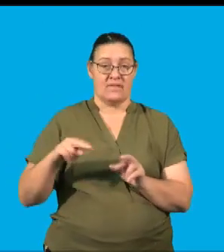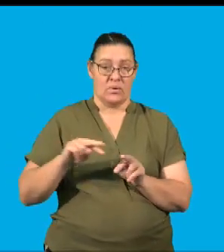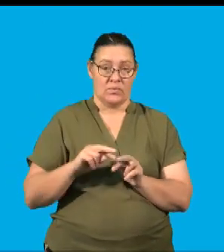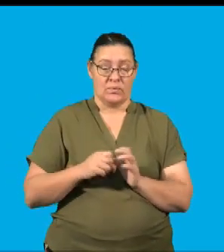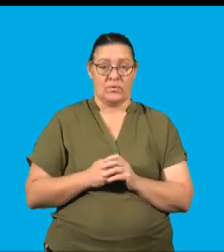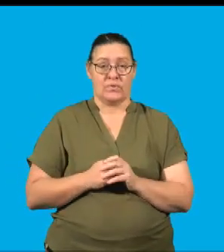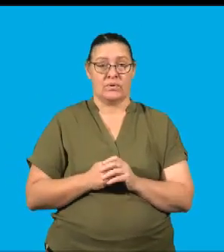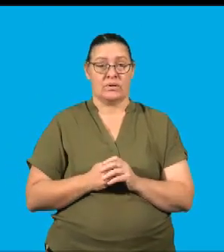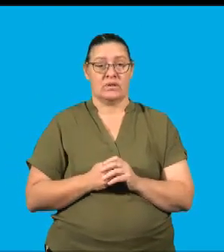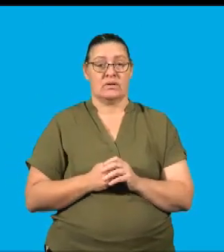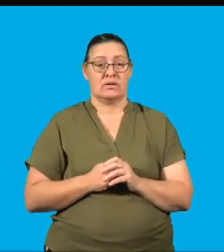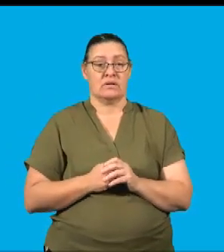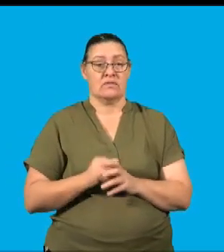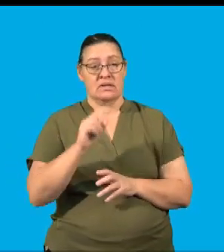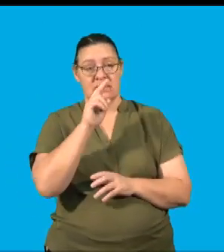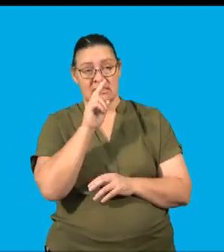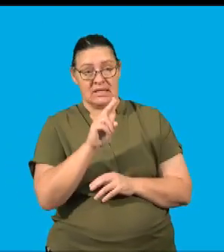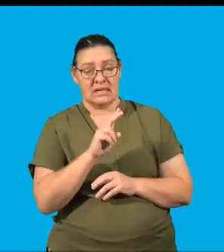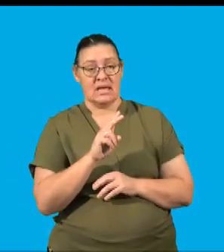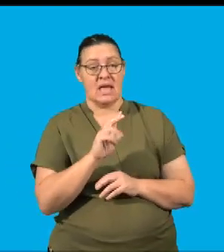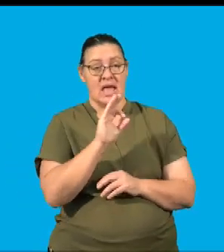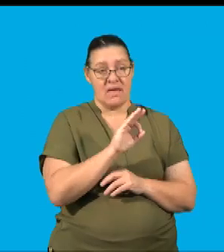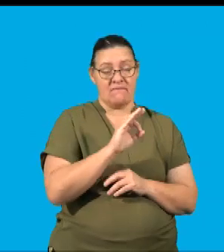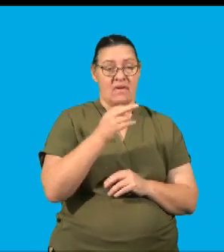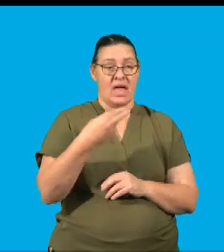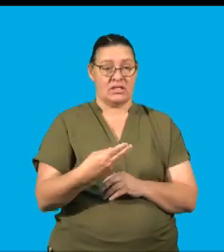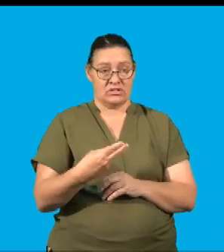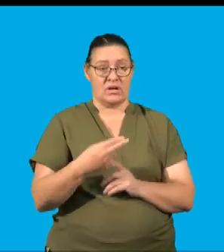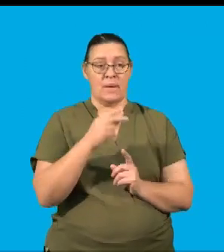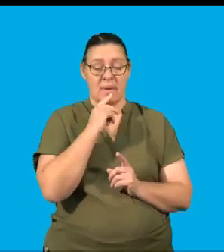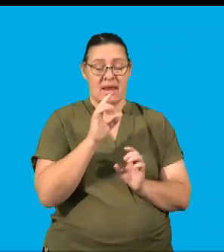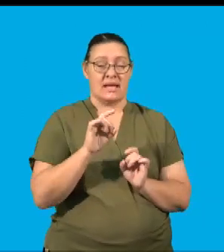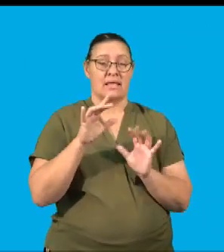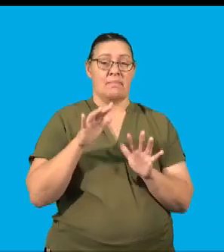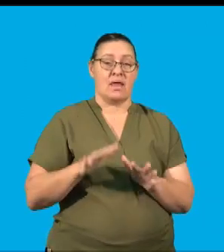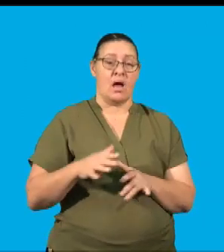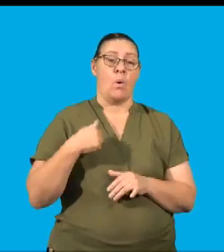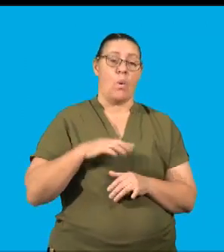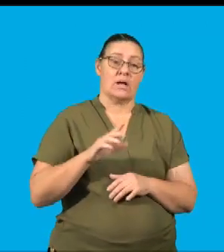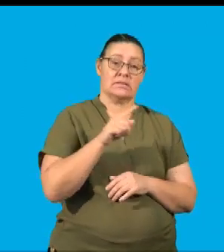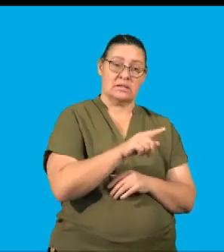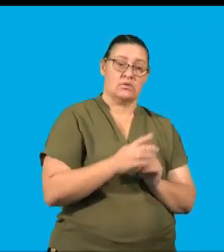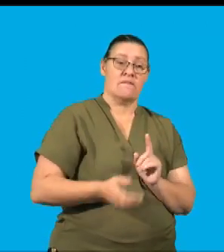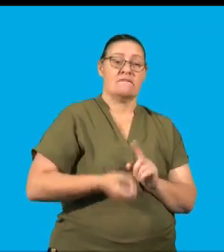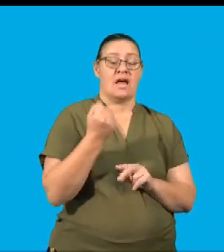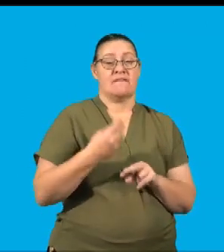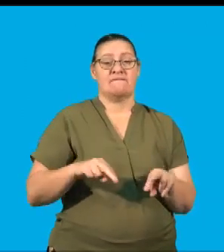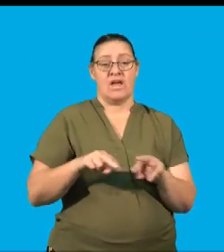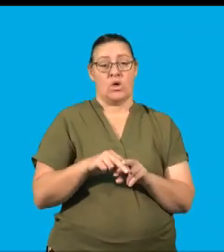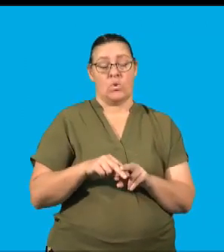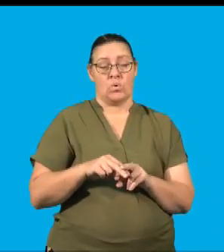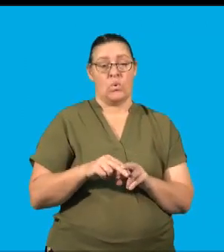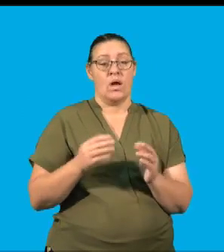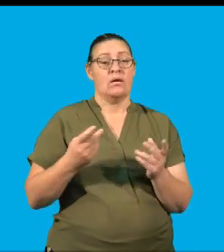value. The moment you see F, you see H, you must know that it means the examiner will want you to find the values of